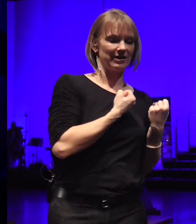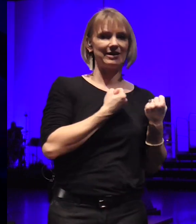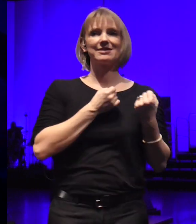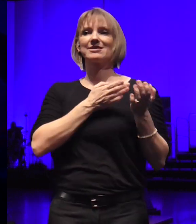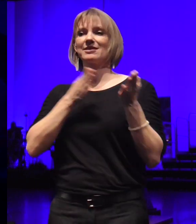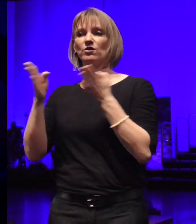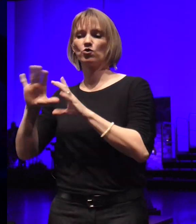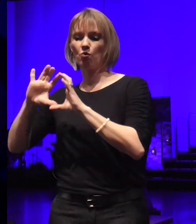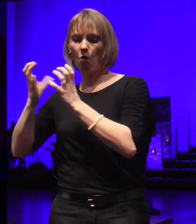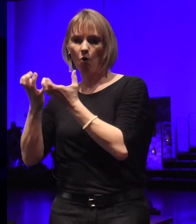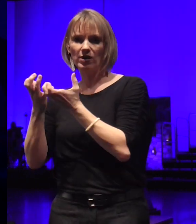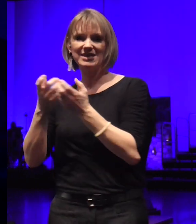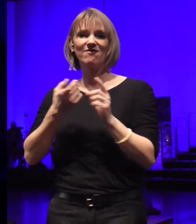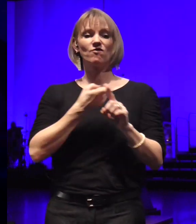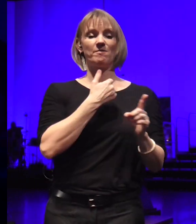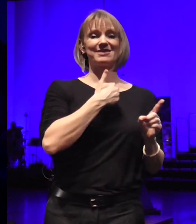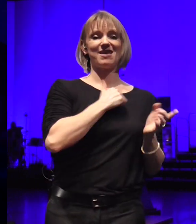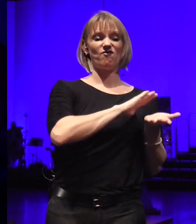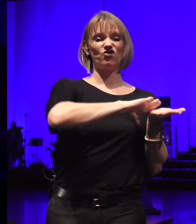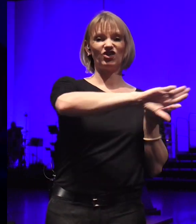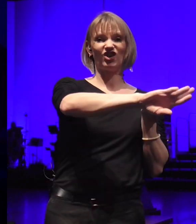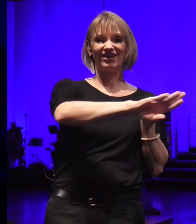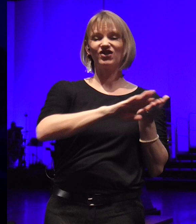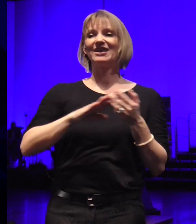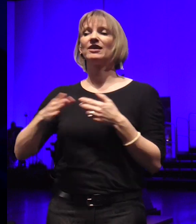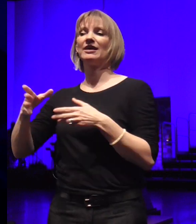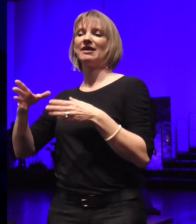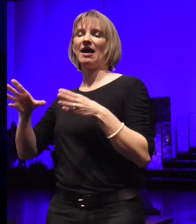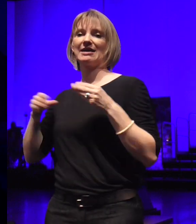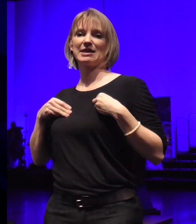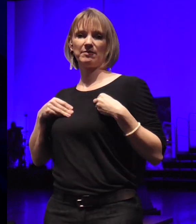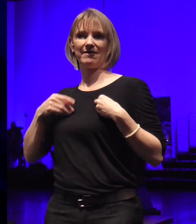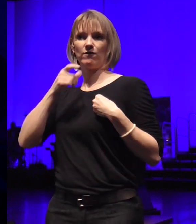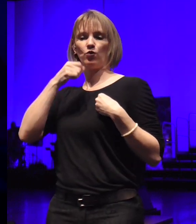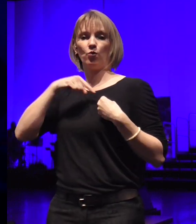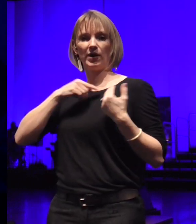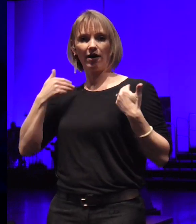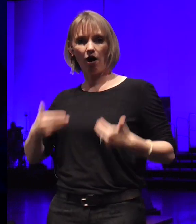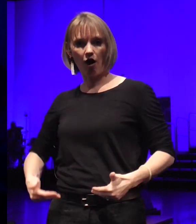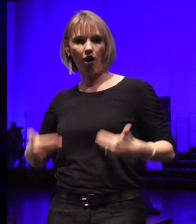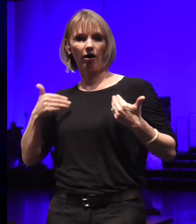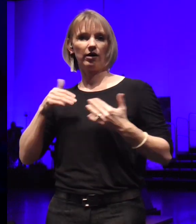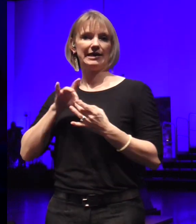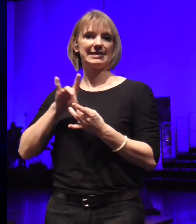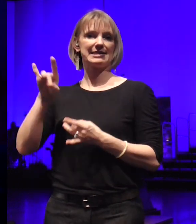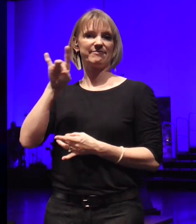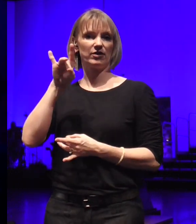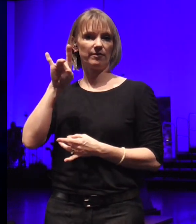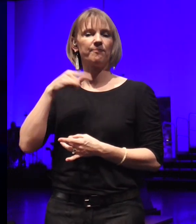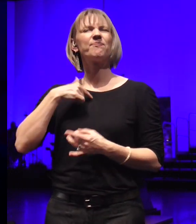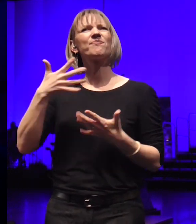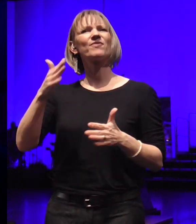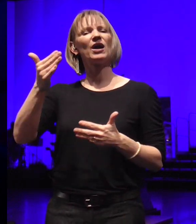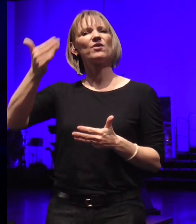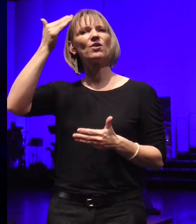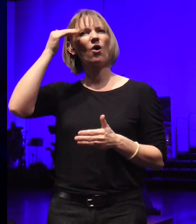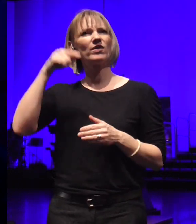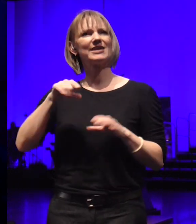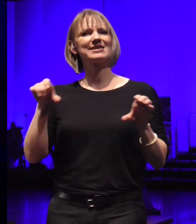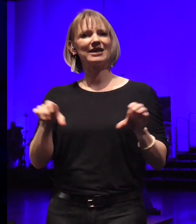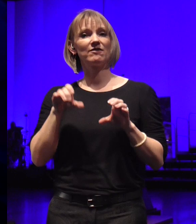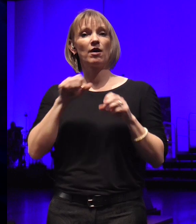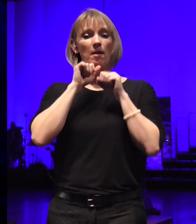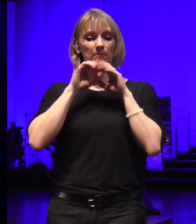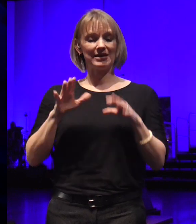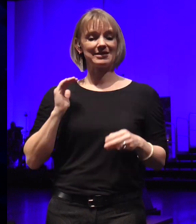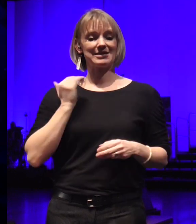wholeness, from self-rejection to self-acceptance of who we are in spirit. I know that this activity not only